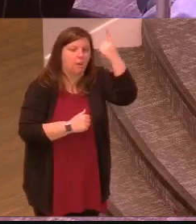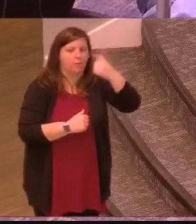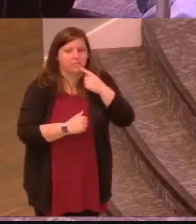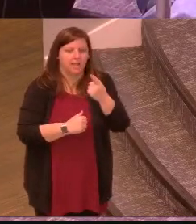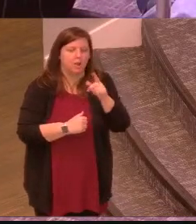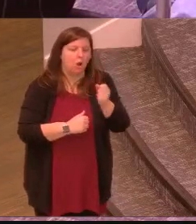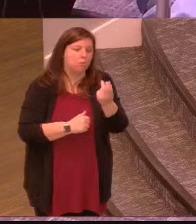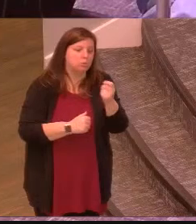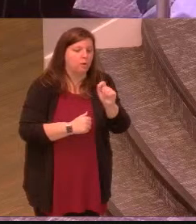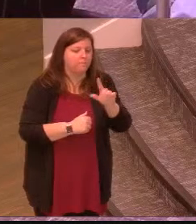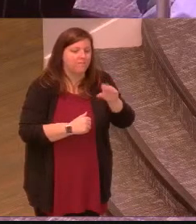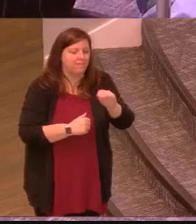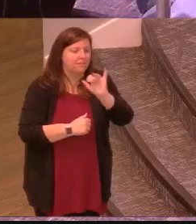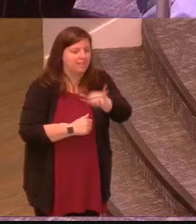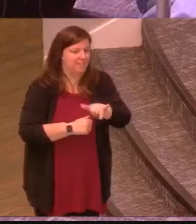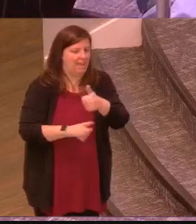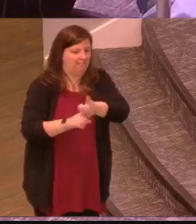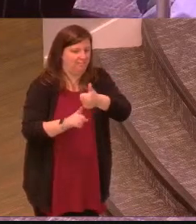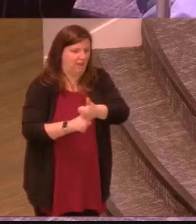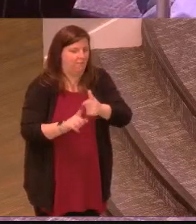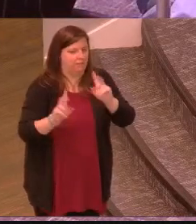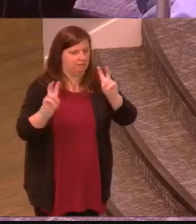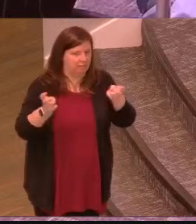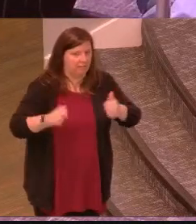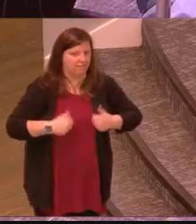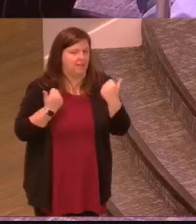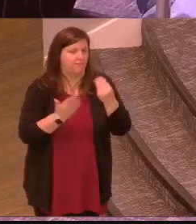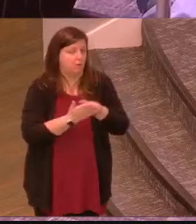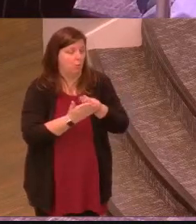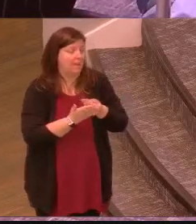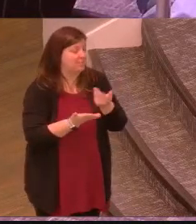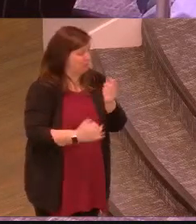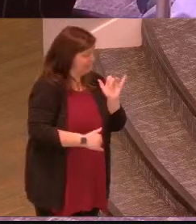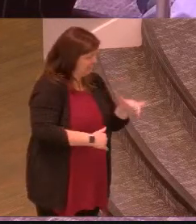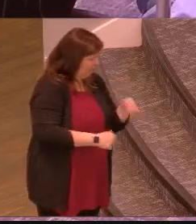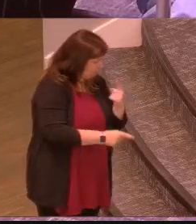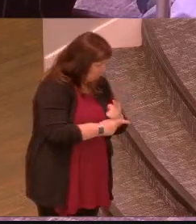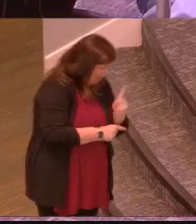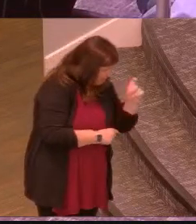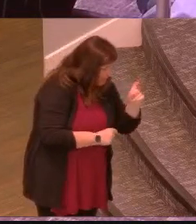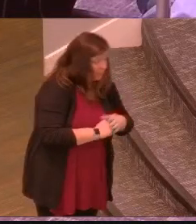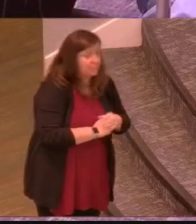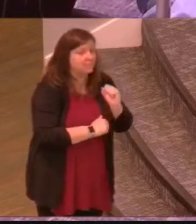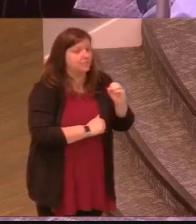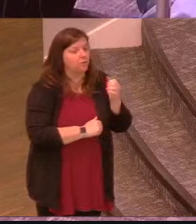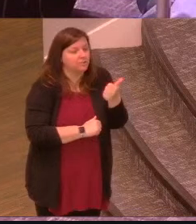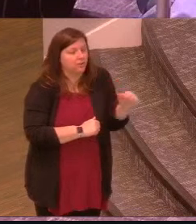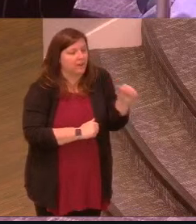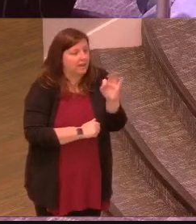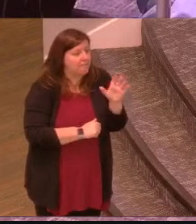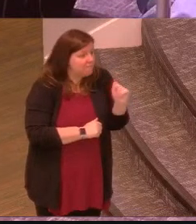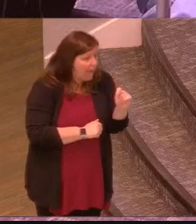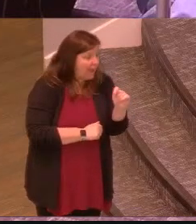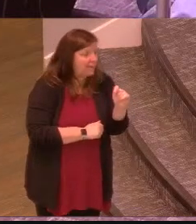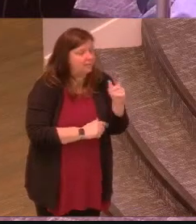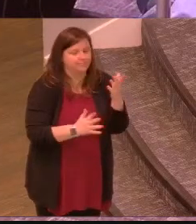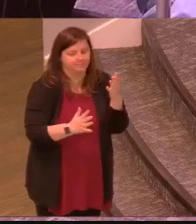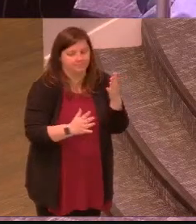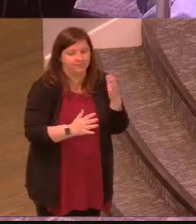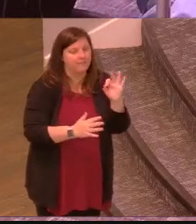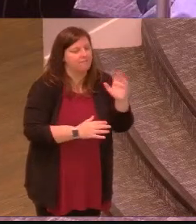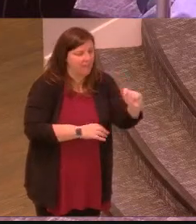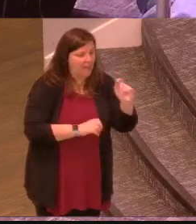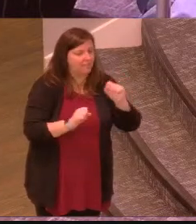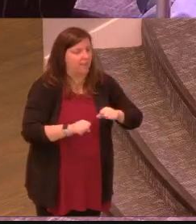so I've really pushed us to look at our expenses, to look at, is there any fat that can be trimmed? Maybe there isn't, but